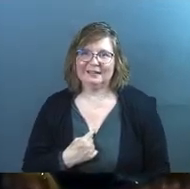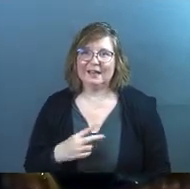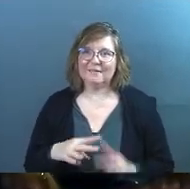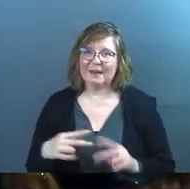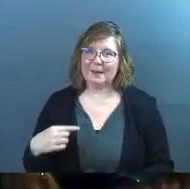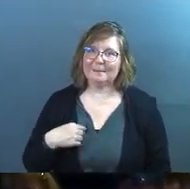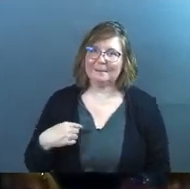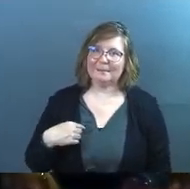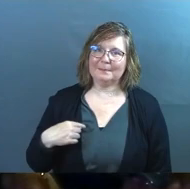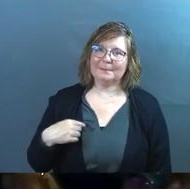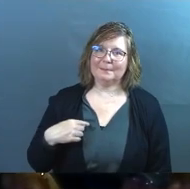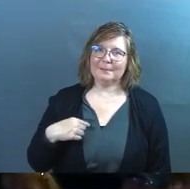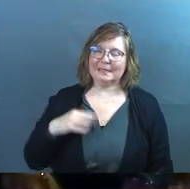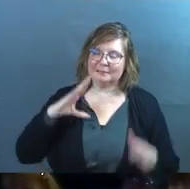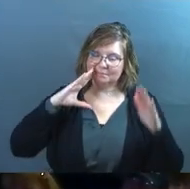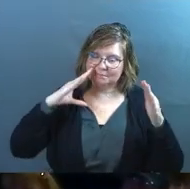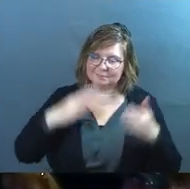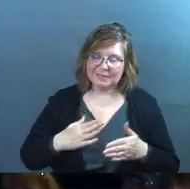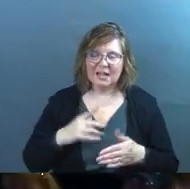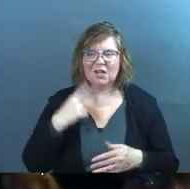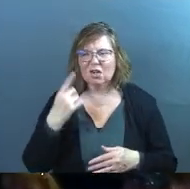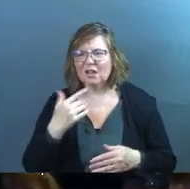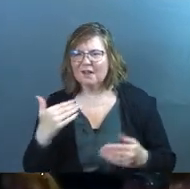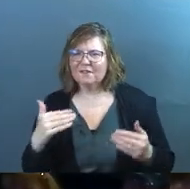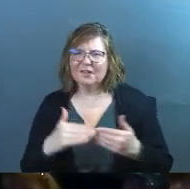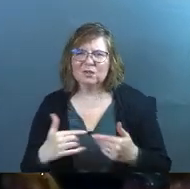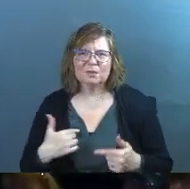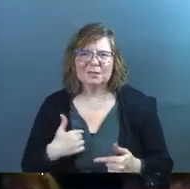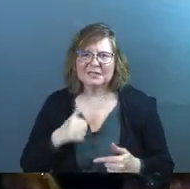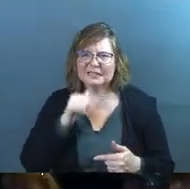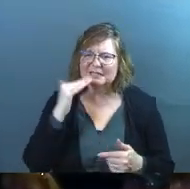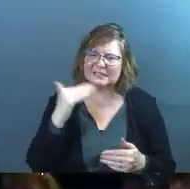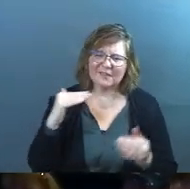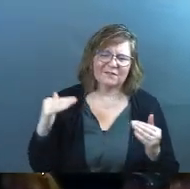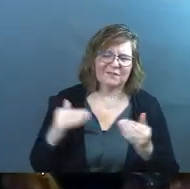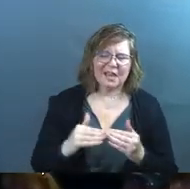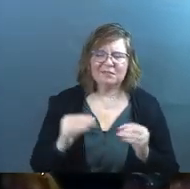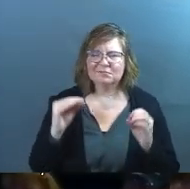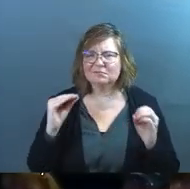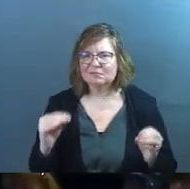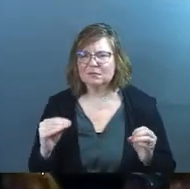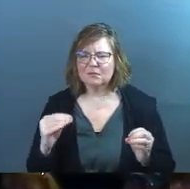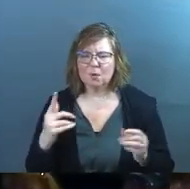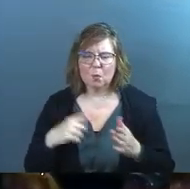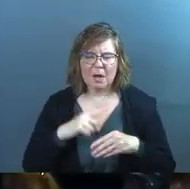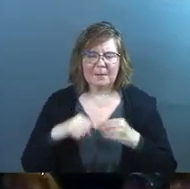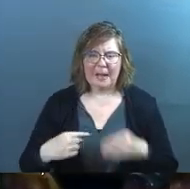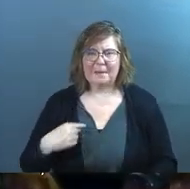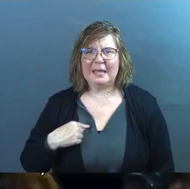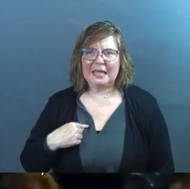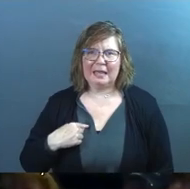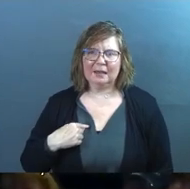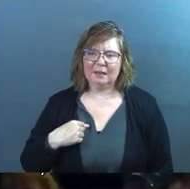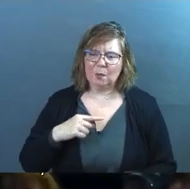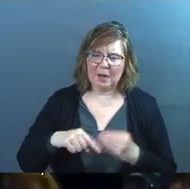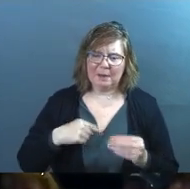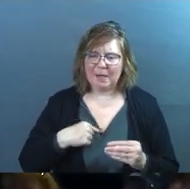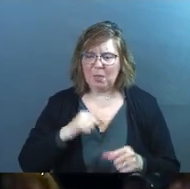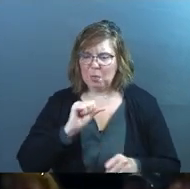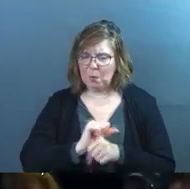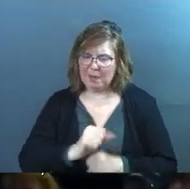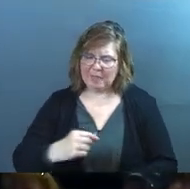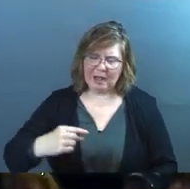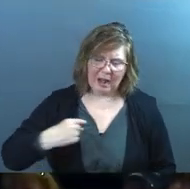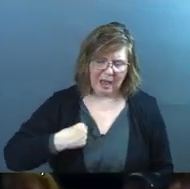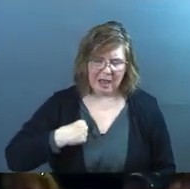very me-centric. This doesn't look fair to me. This doesn't seem fair to me. What about me? What about the work